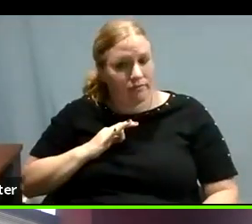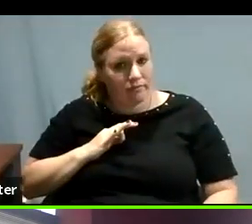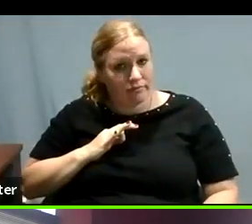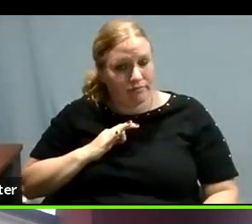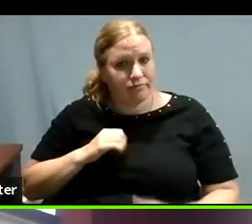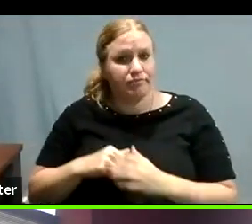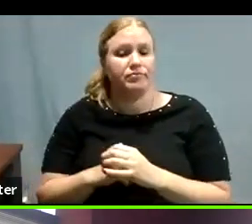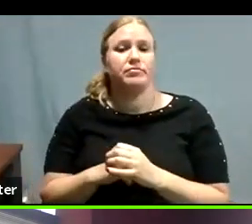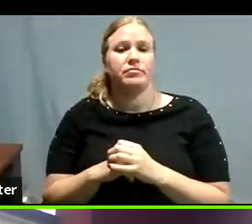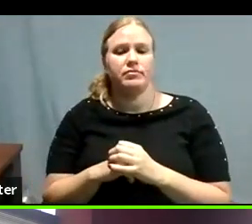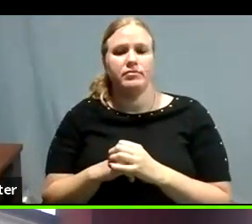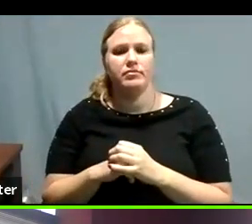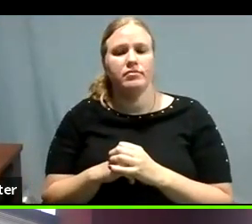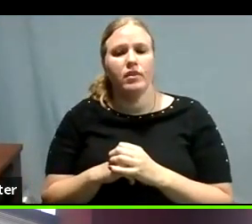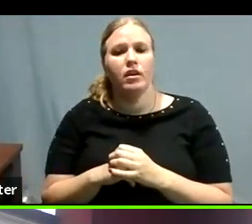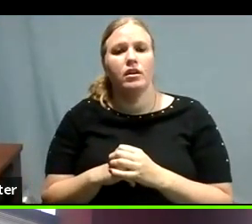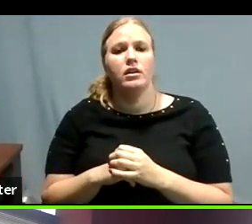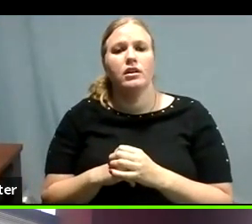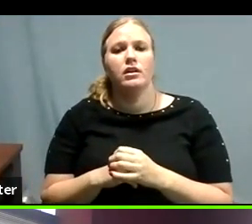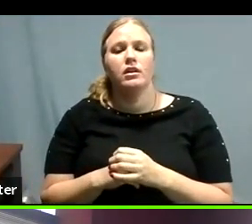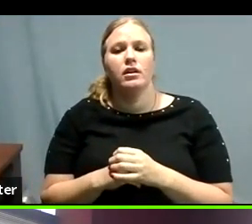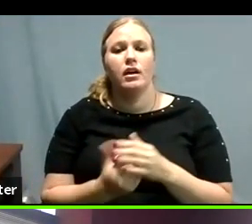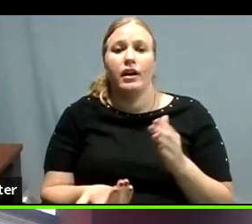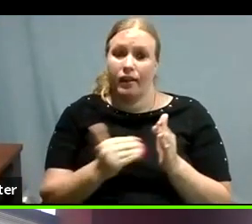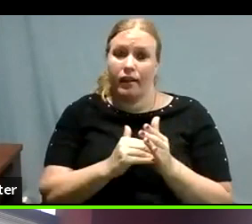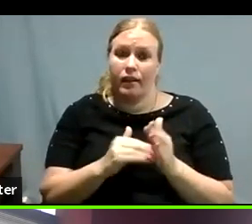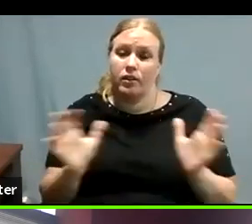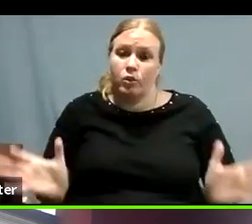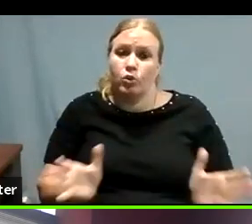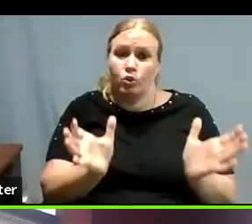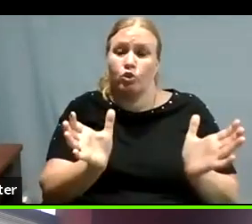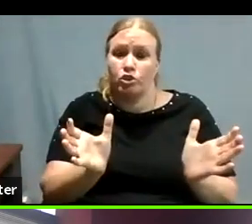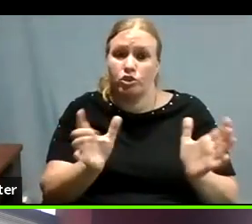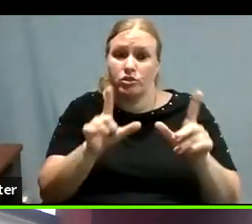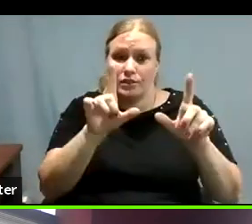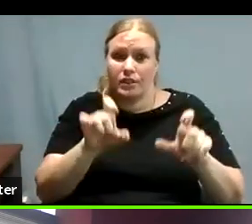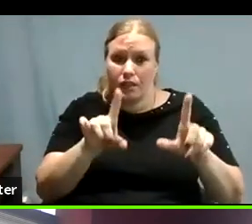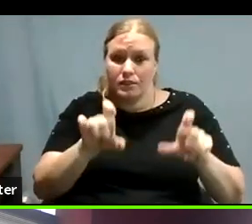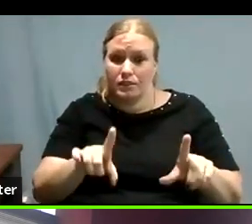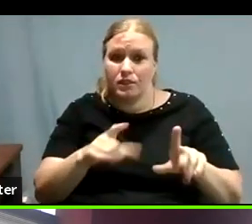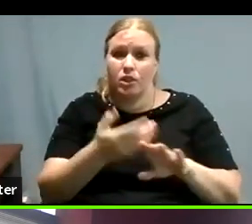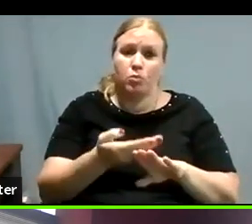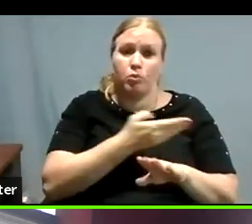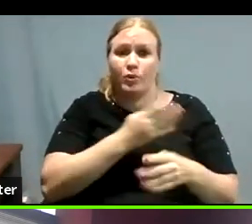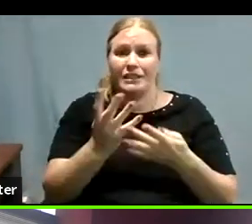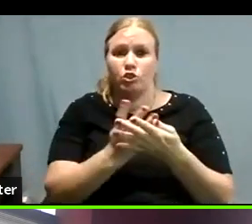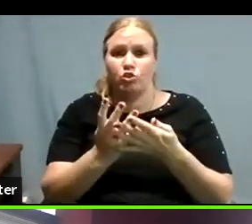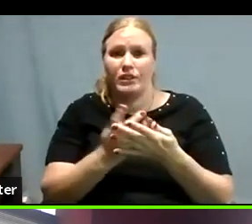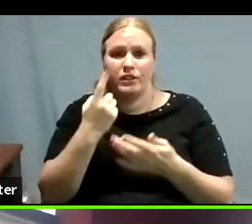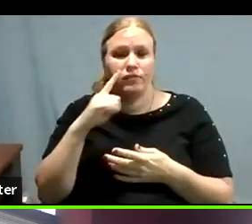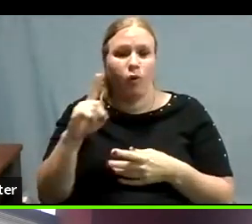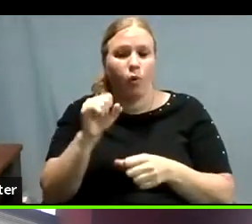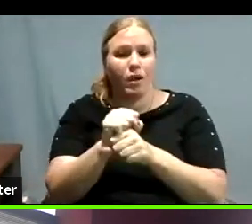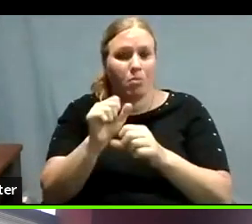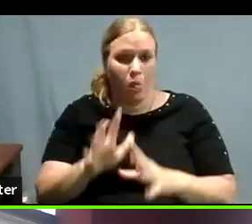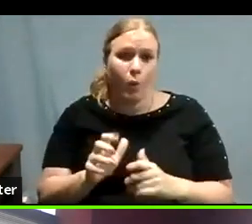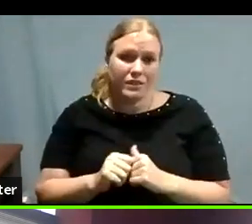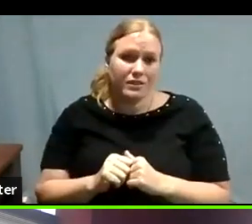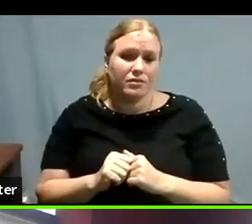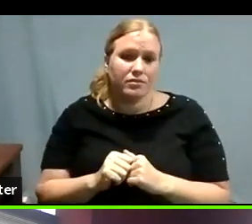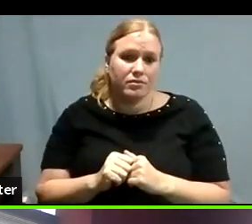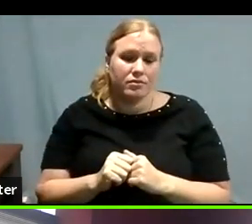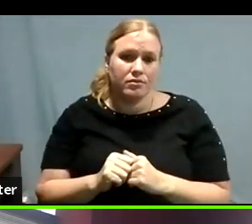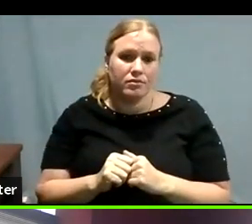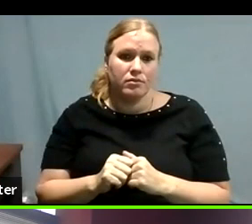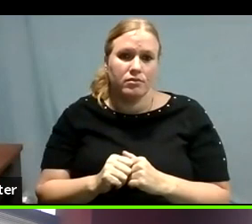they have. We again want to encourage testing and pre-screening of the employees, and so we have